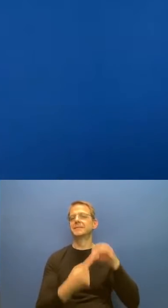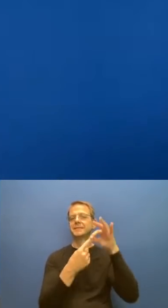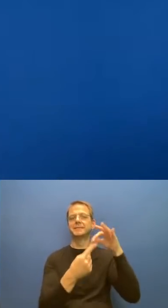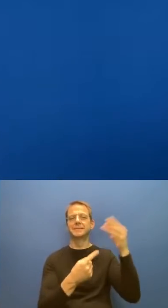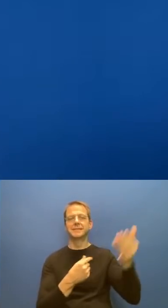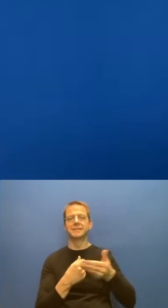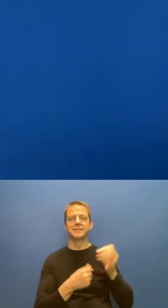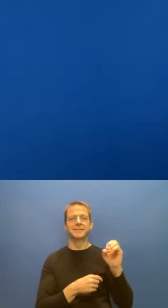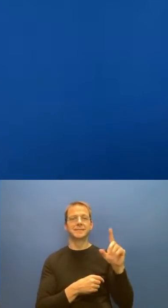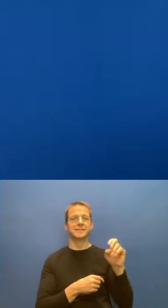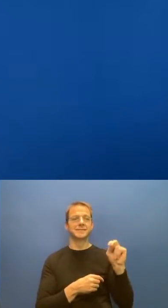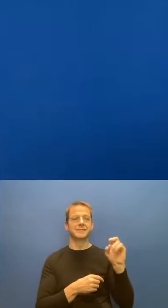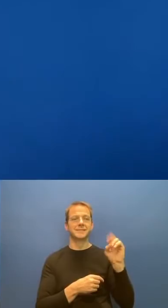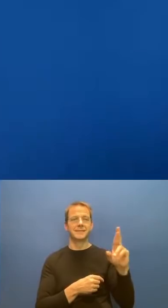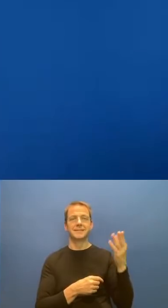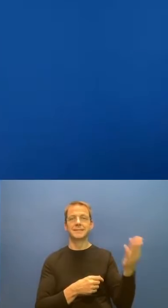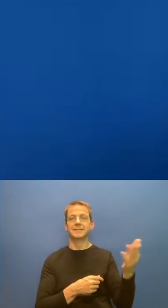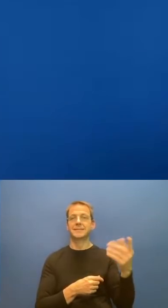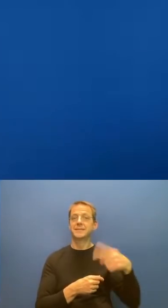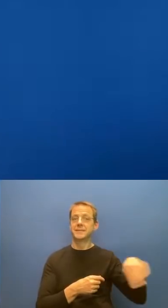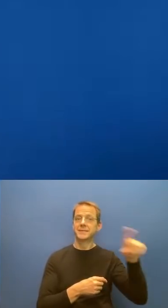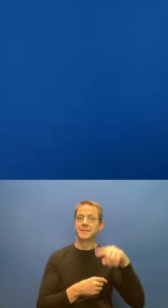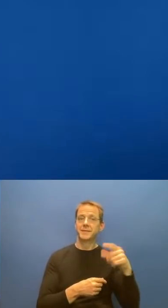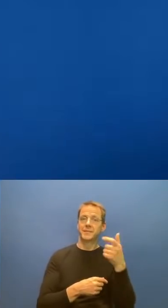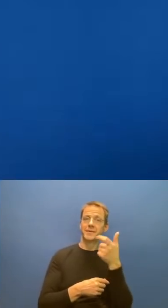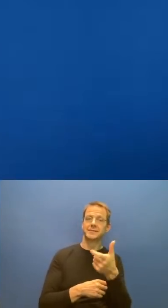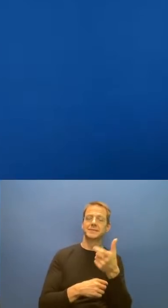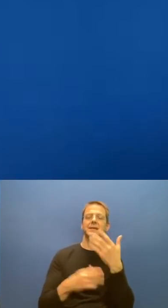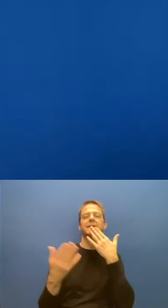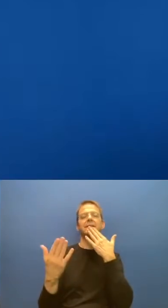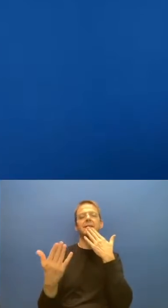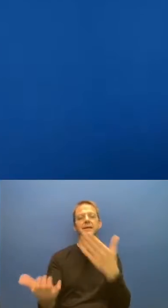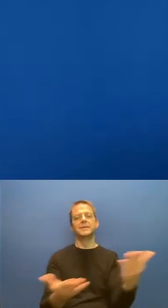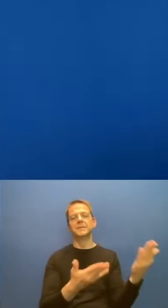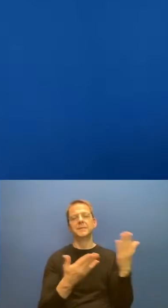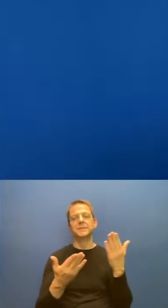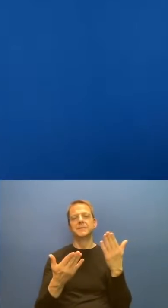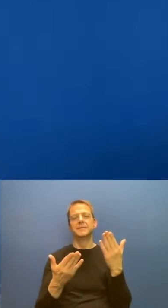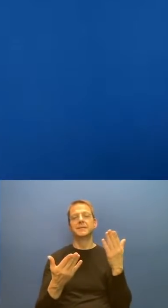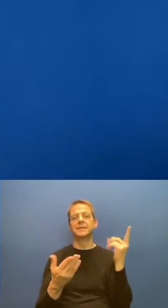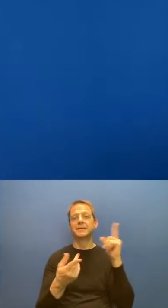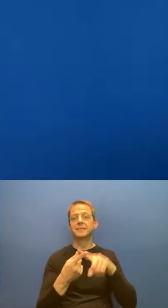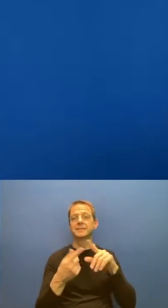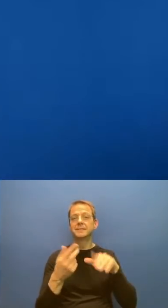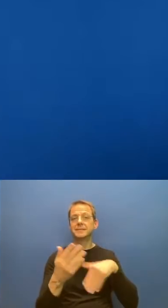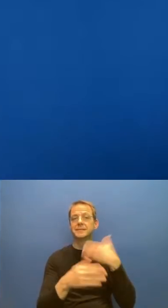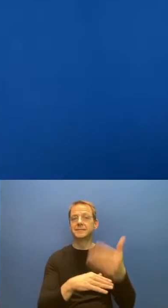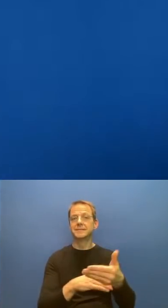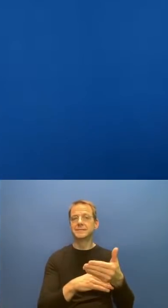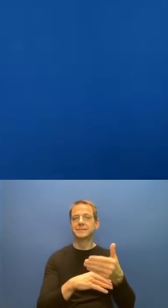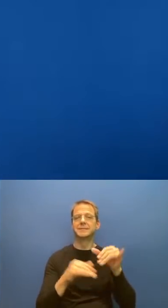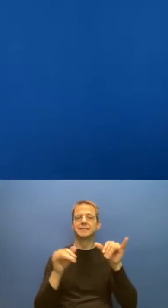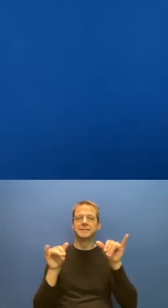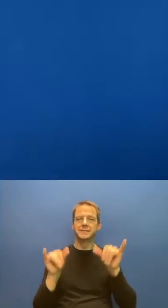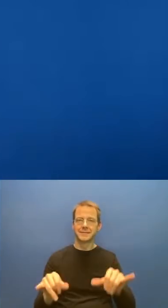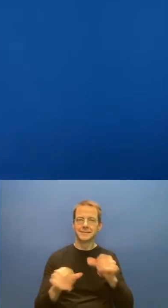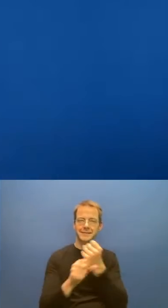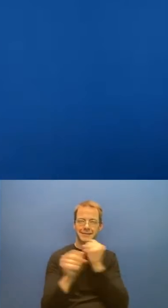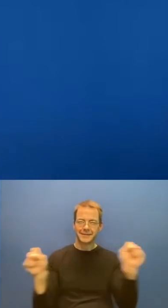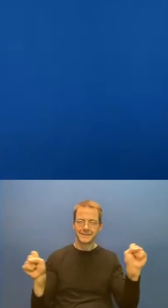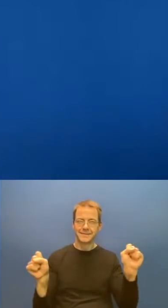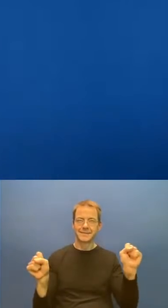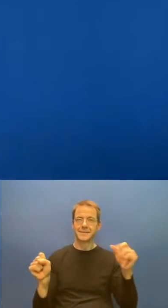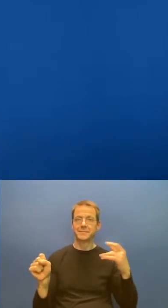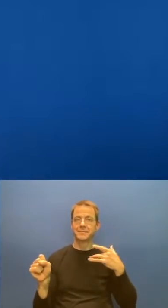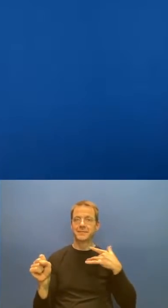in. Until next time, stay safe, Alberta. And as always, remember, COVID-19 is airborne. Wear the best mask you